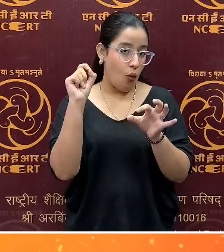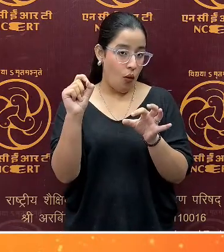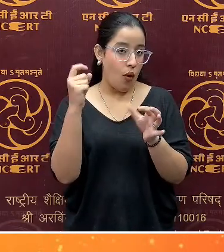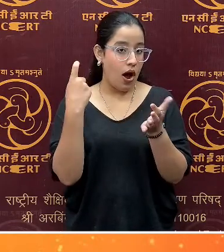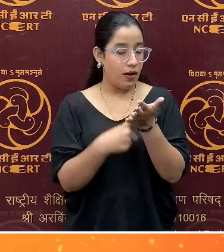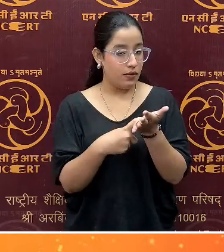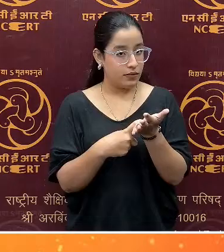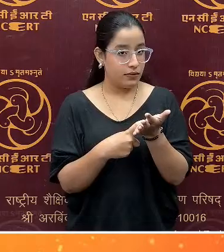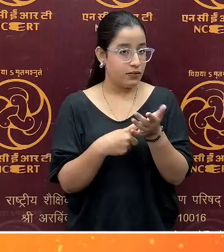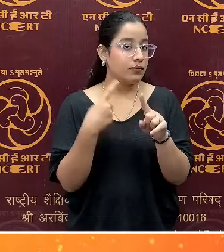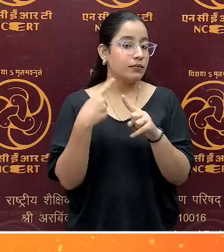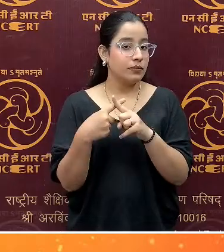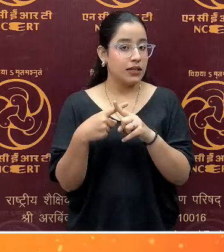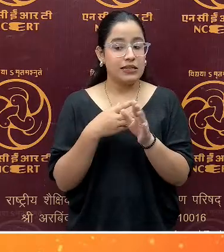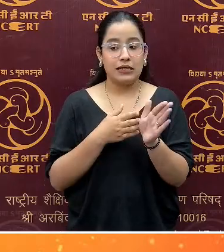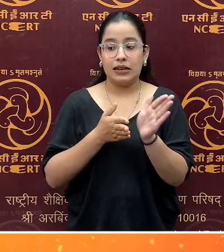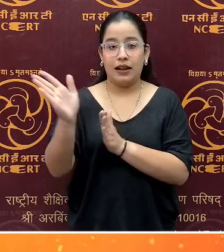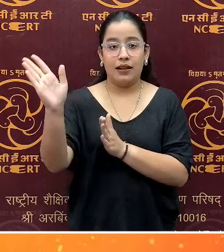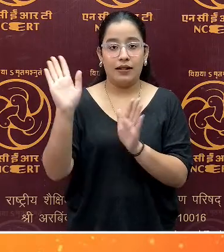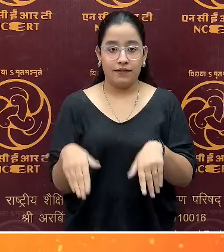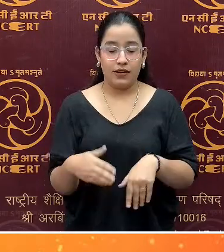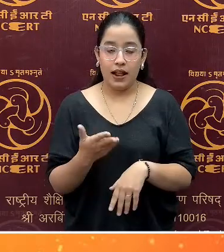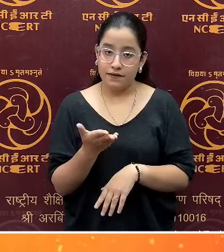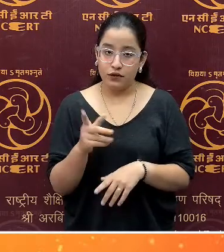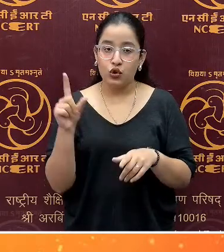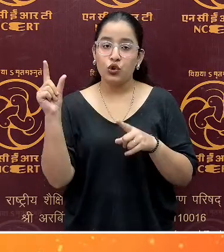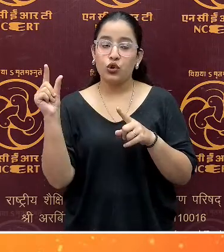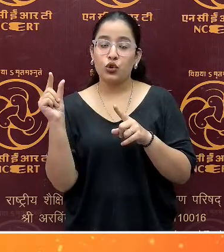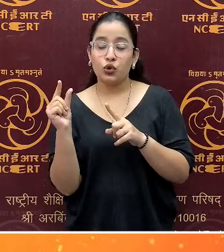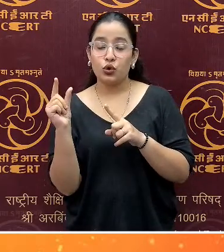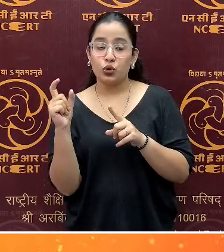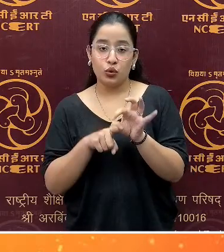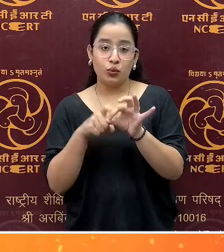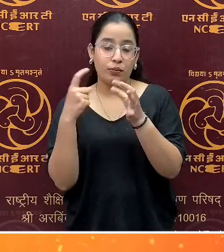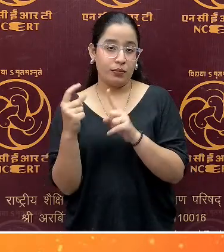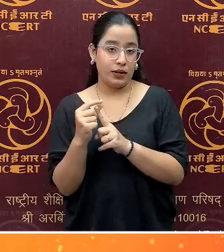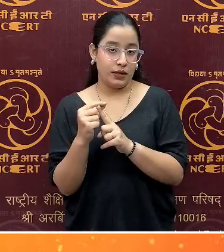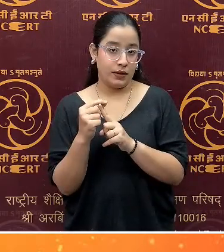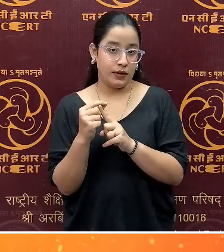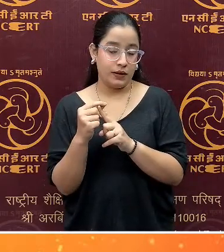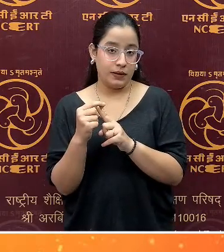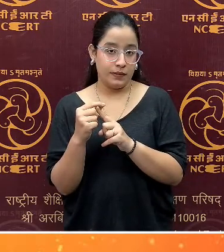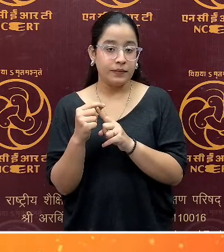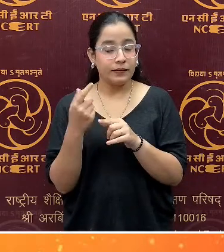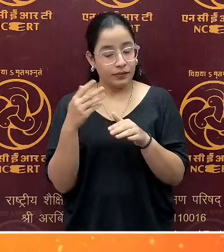another opposite direction, that diagonal, that is QP. Right. So that